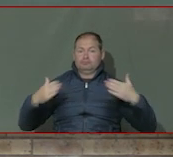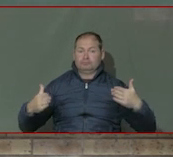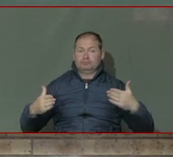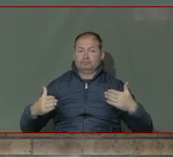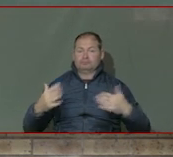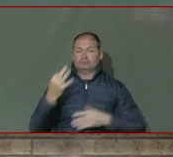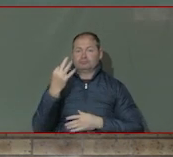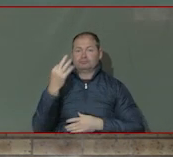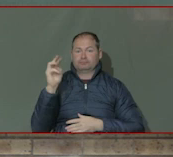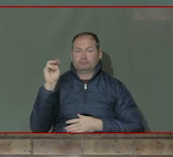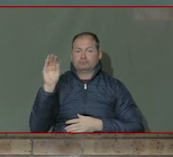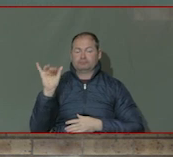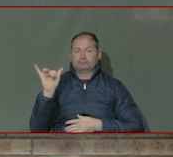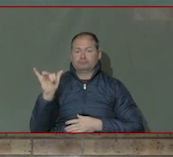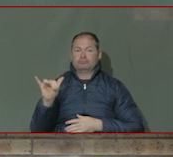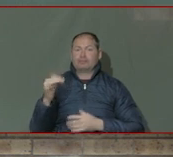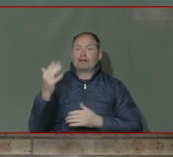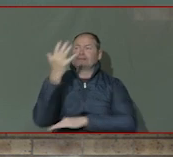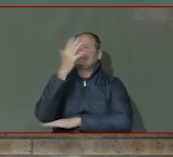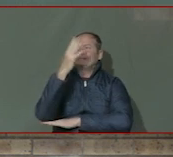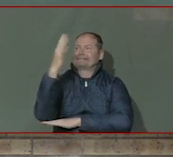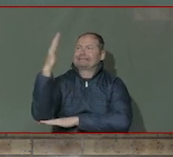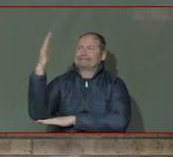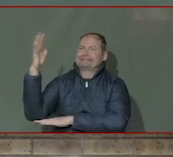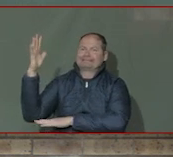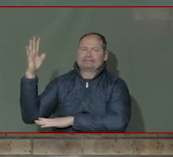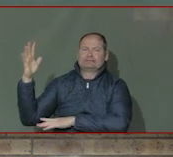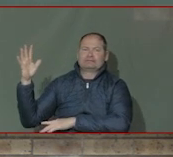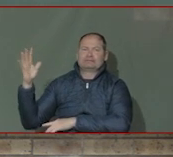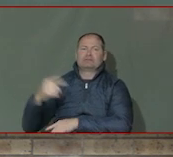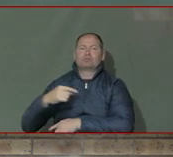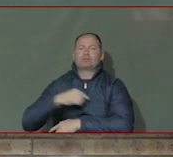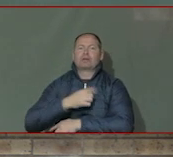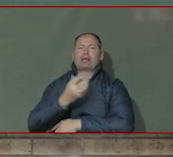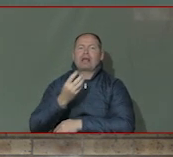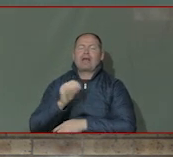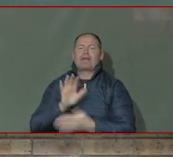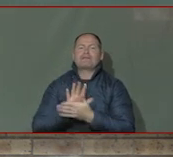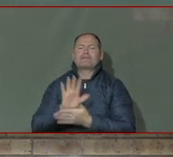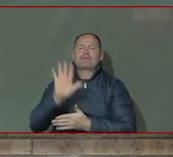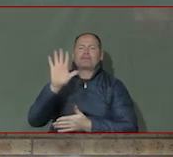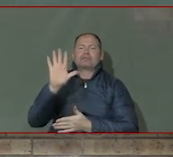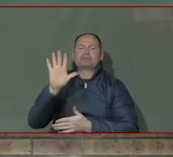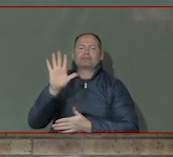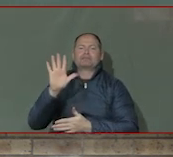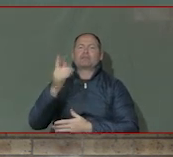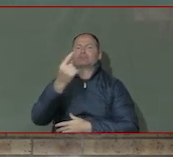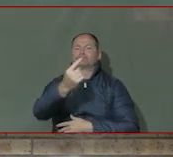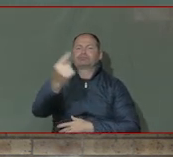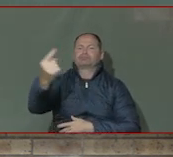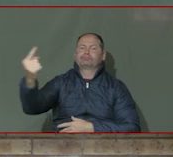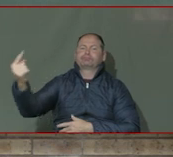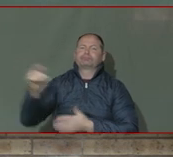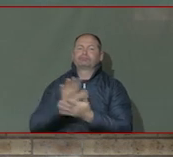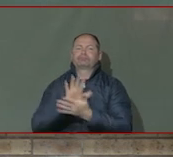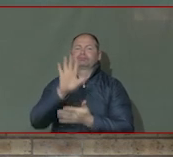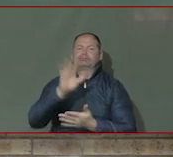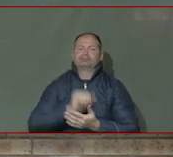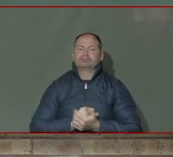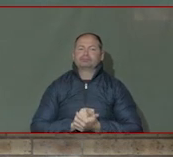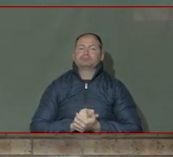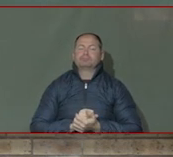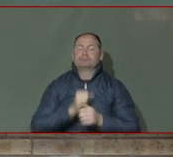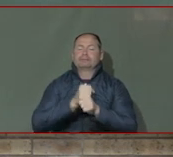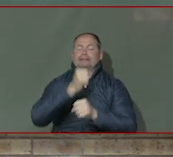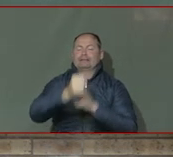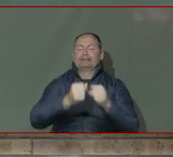Of a certain kind of tree species, we had 15 of these trees. We come here at the end of the year and they want